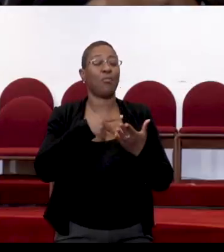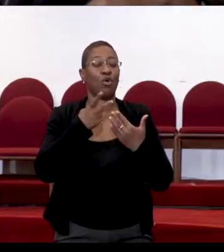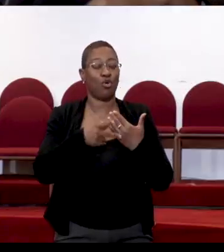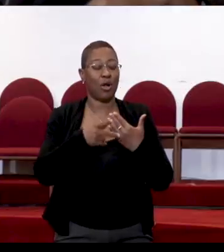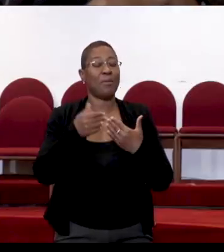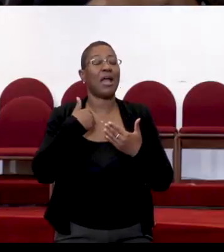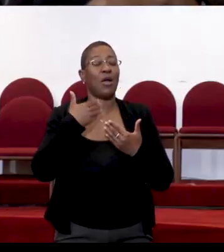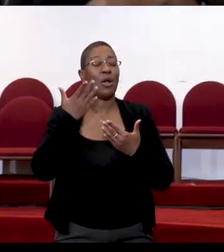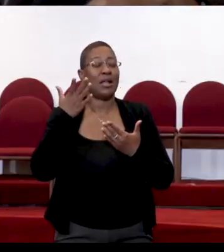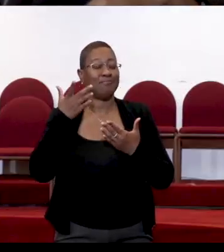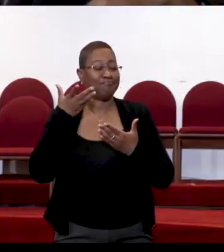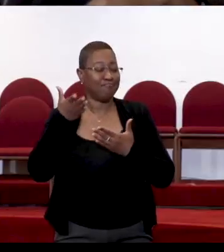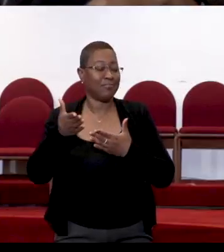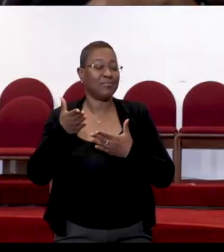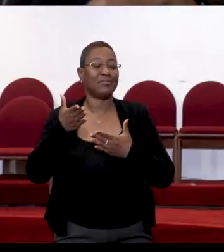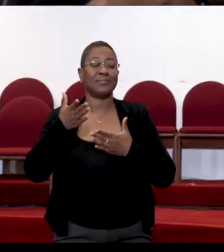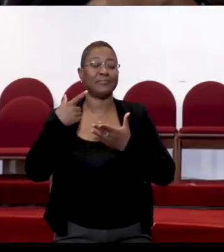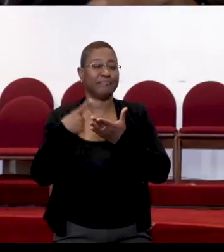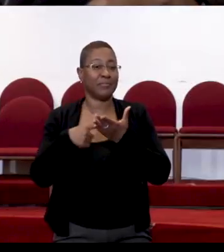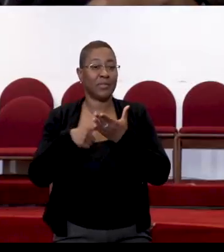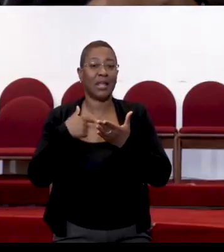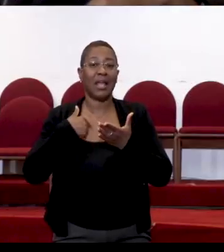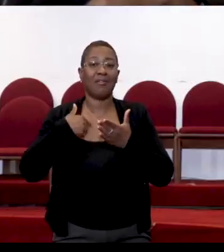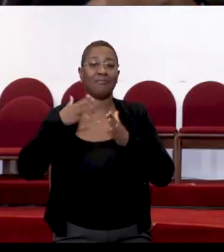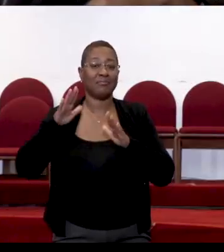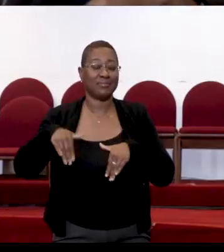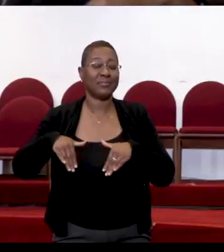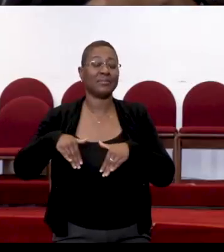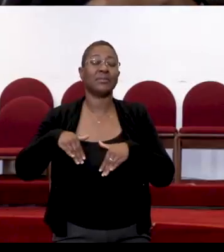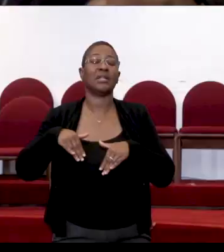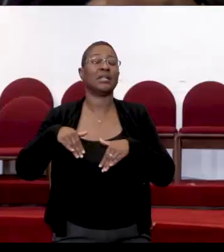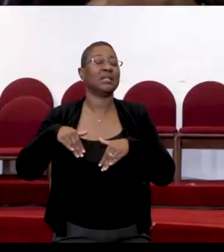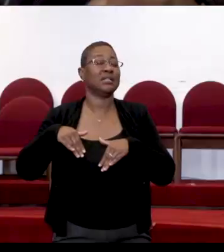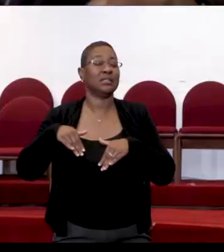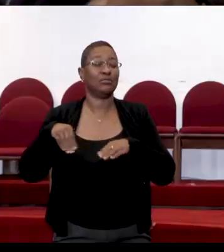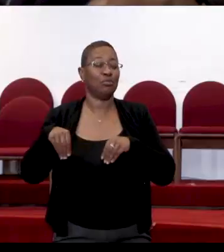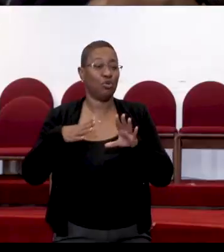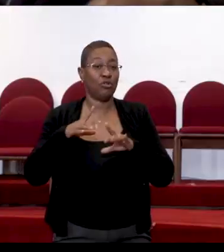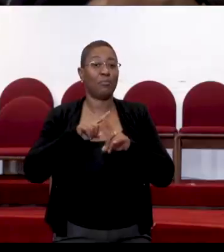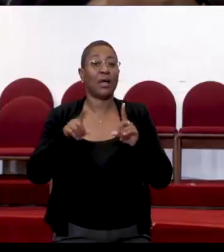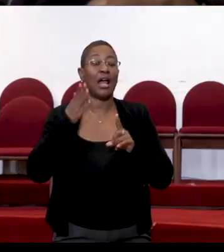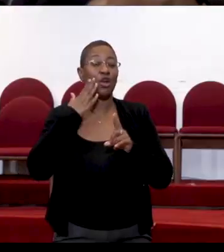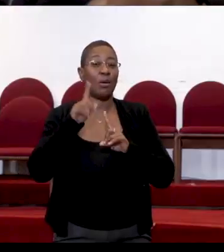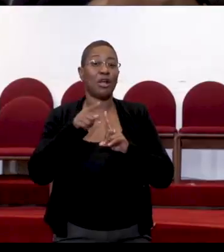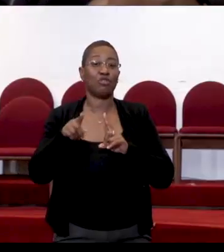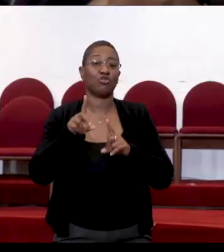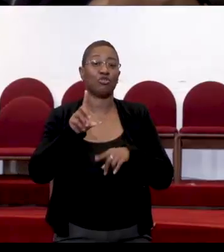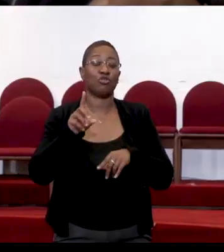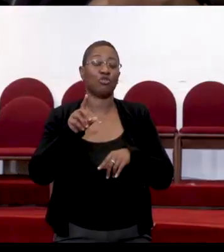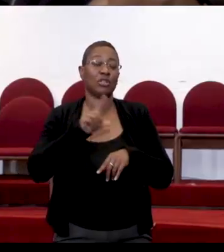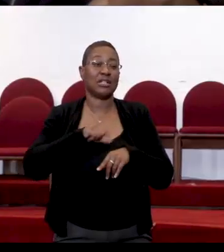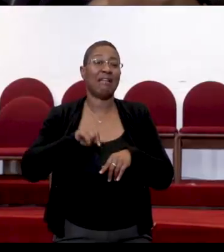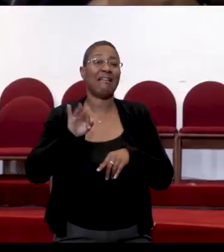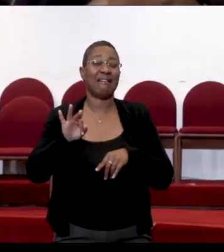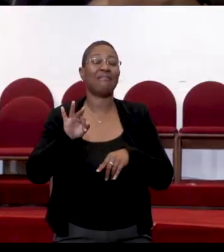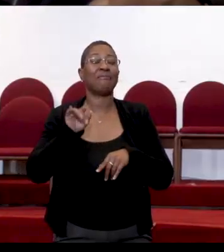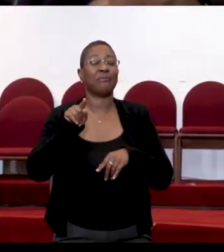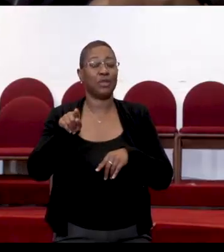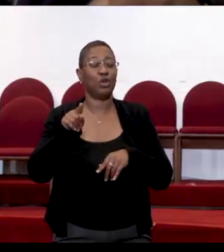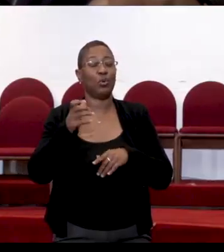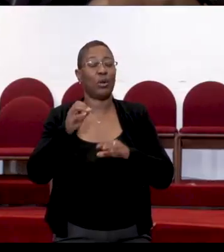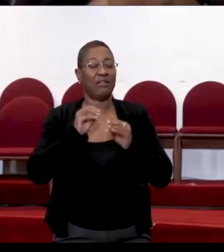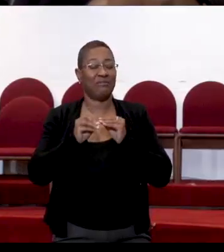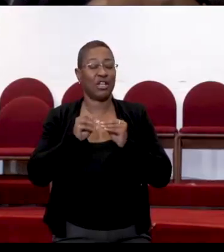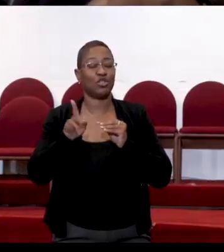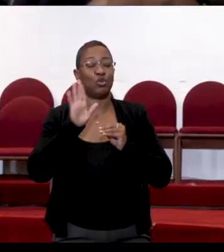table, haven't moved for the last 10 years. But one thing I do know about you, Mr. Duggan, that if it wanted to be fixed, you would have fixed